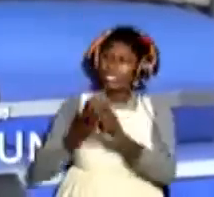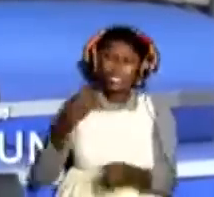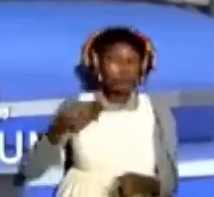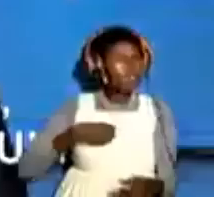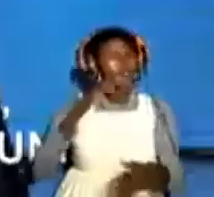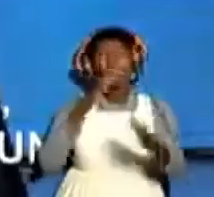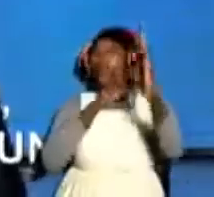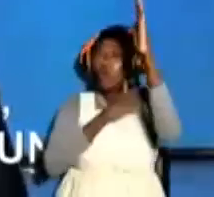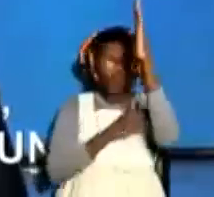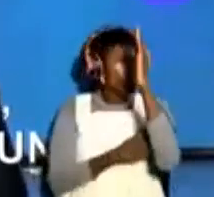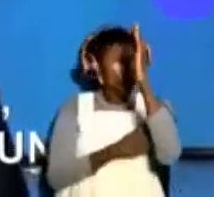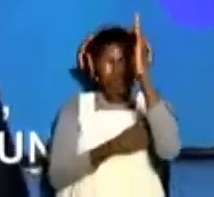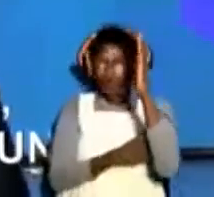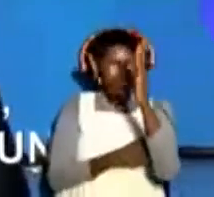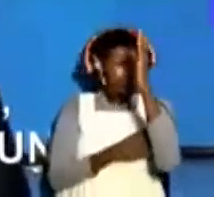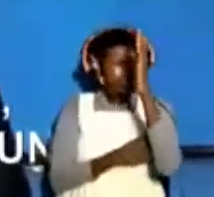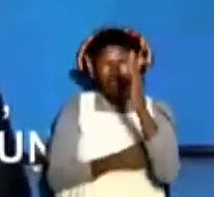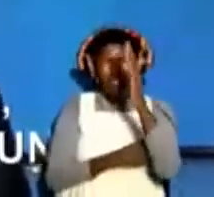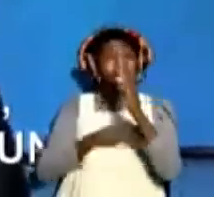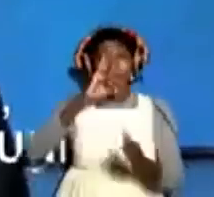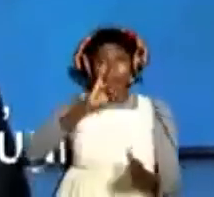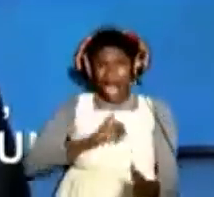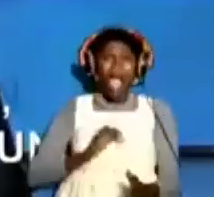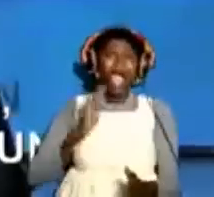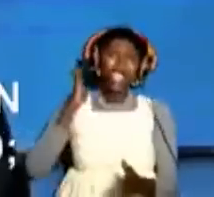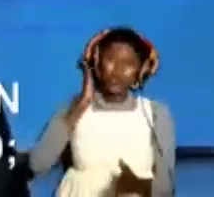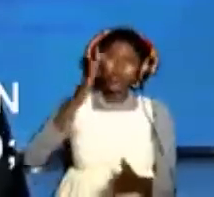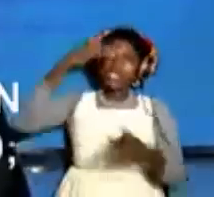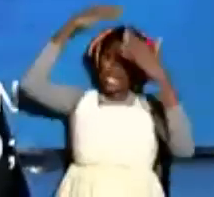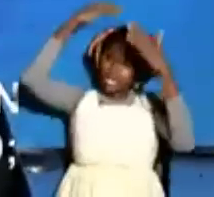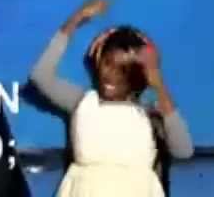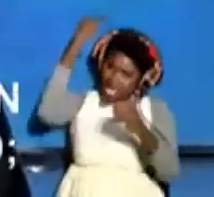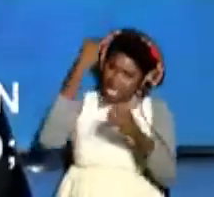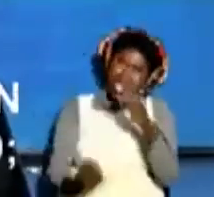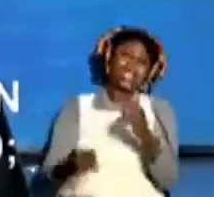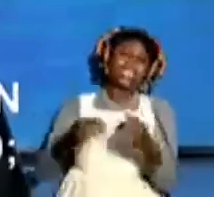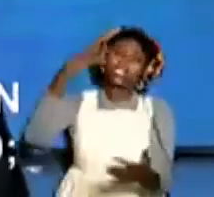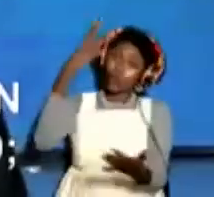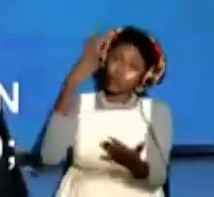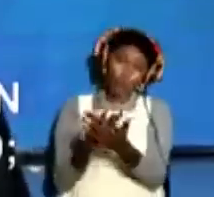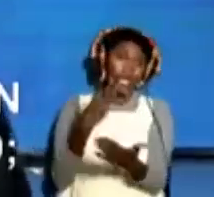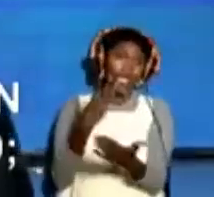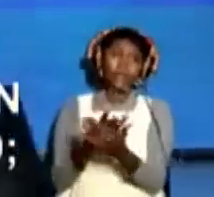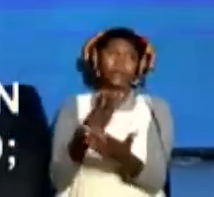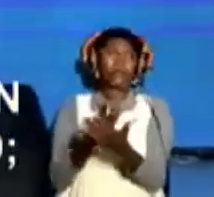oh my God, I must end well.